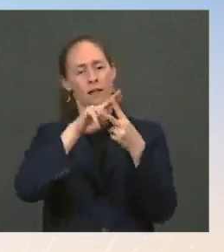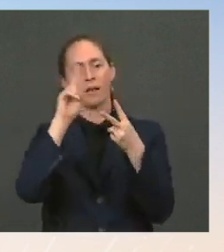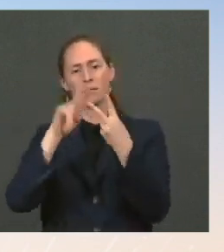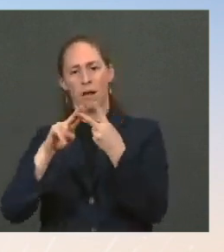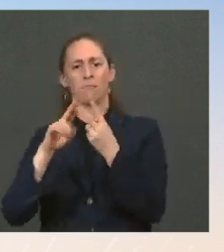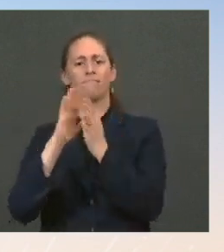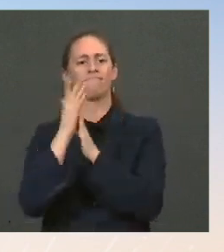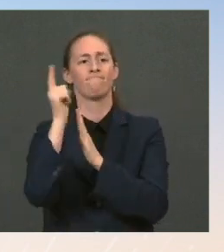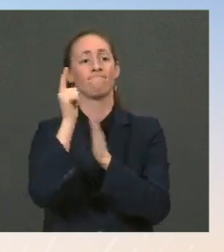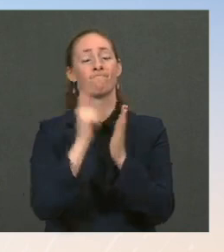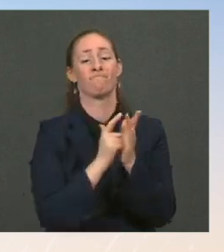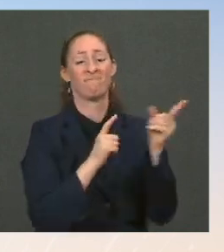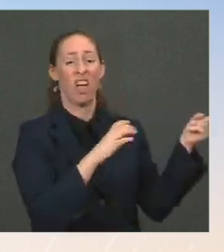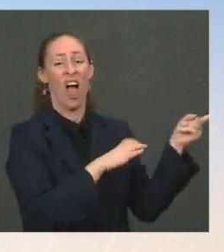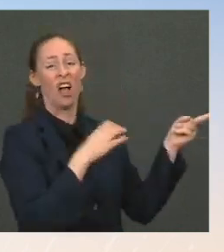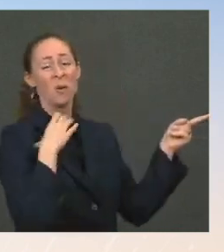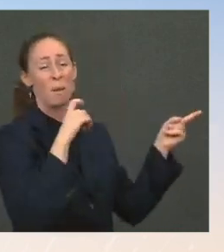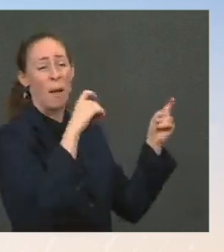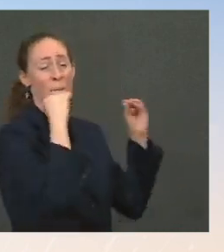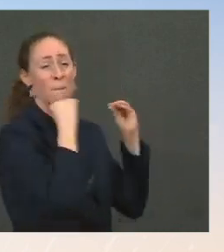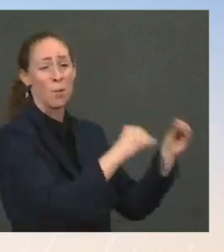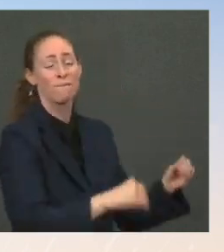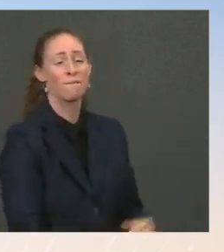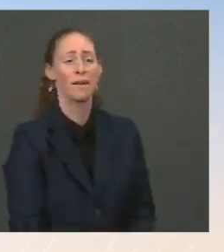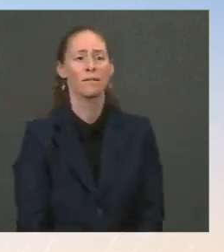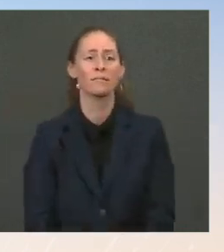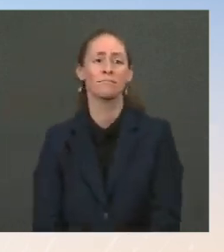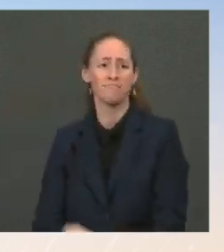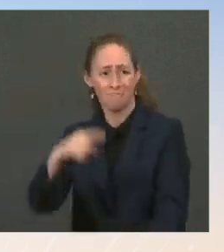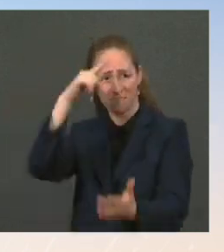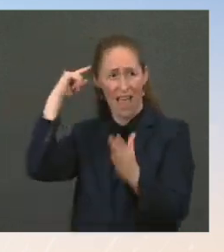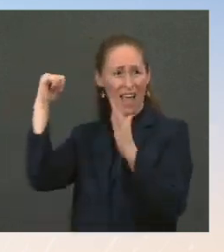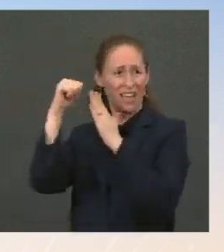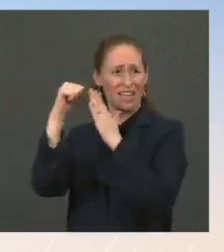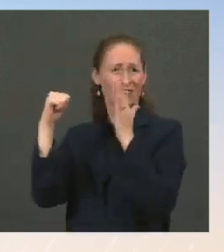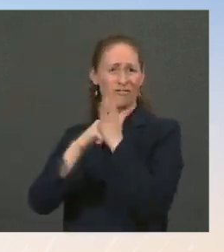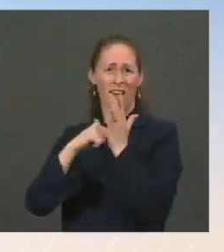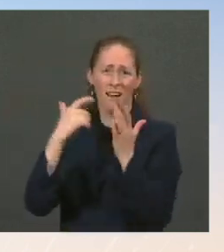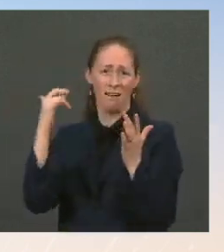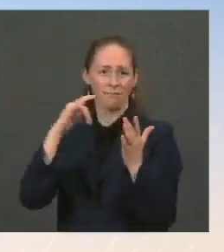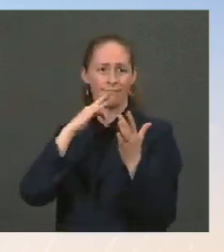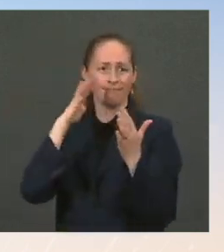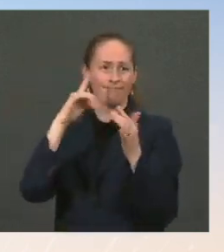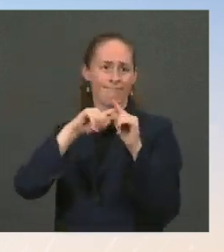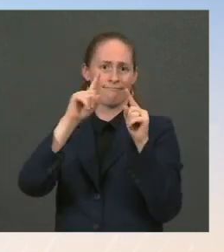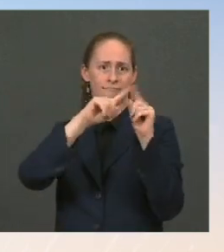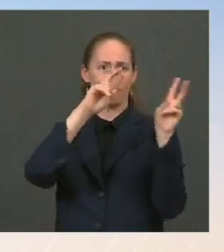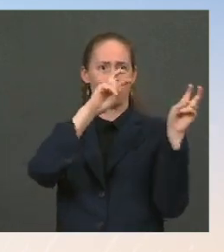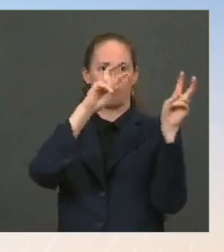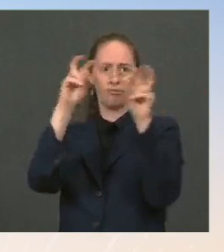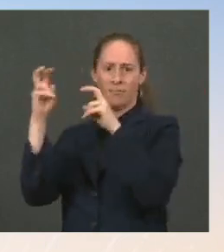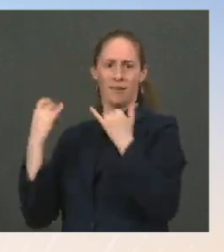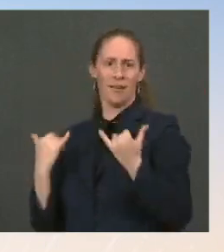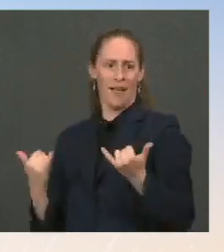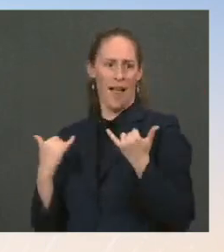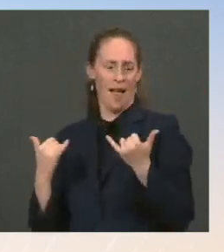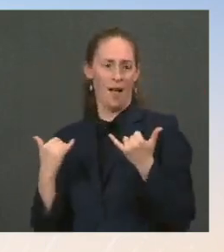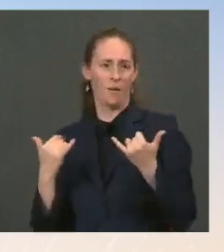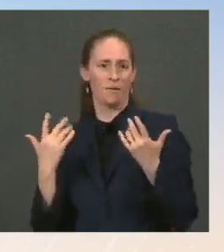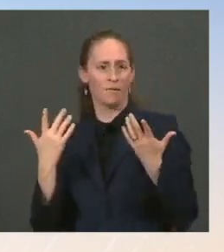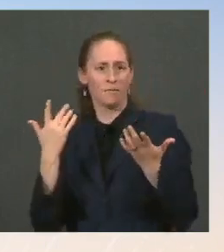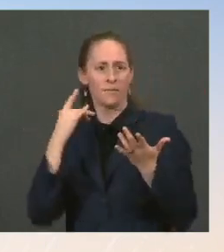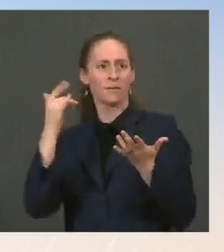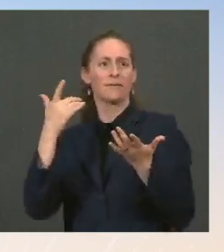done. The black agenda is huge. It's vast. But in this moment, there's a small window of time before elections